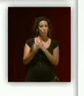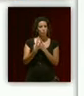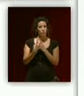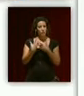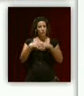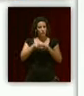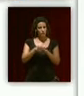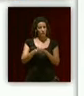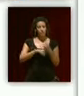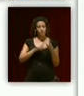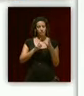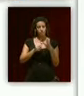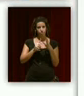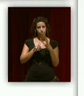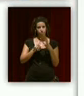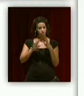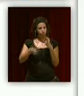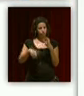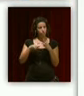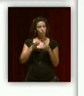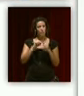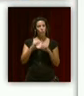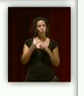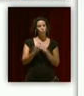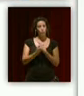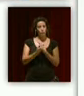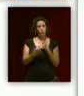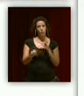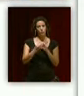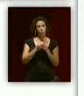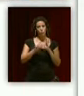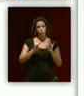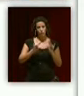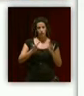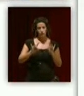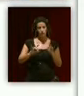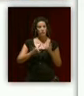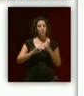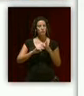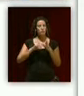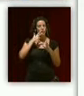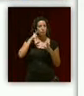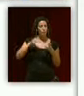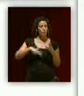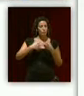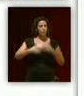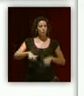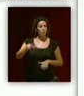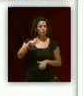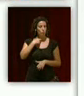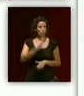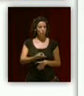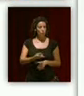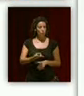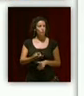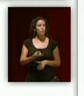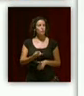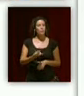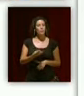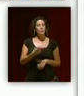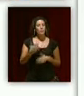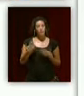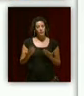implementation of the structure that allows the integration of the different components, and then I will move on to talk about the different components, the touch